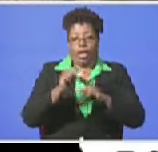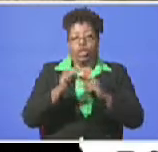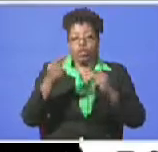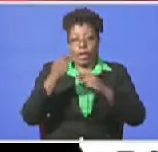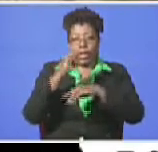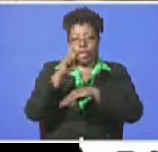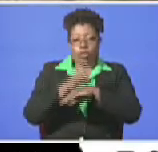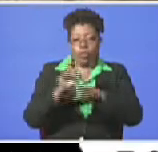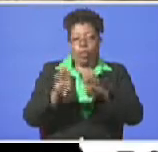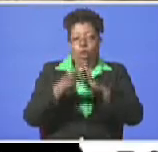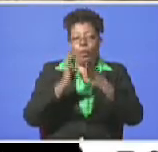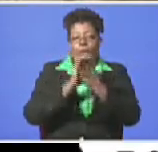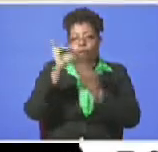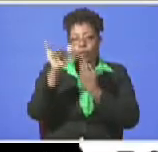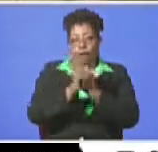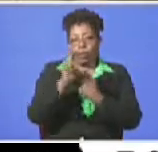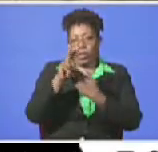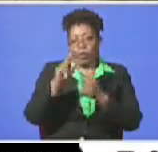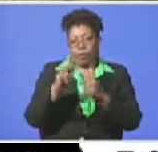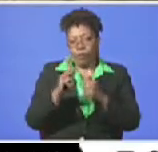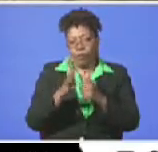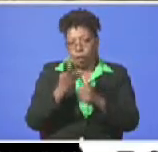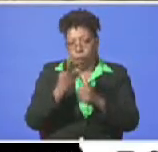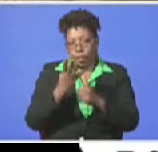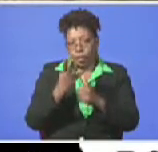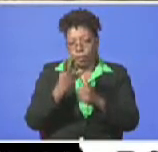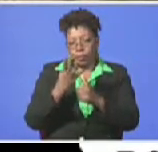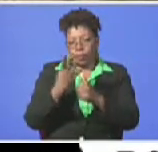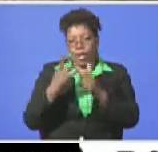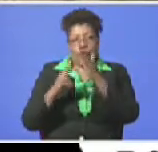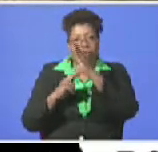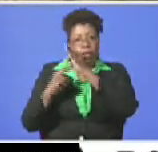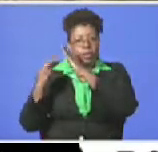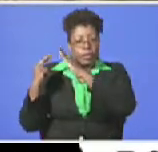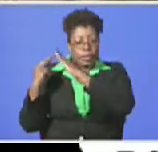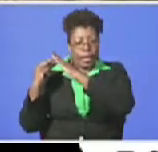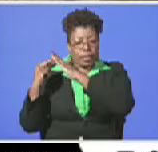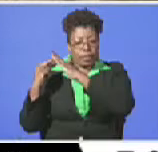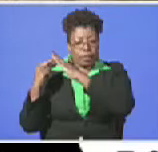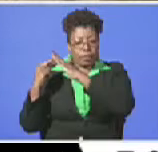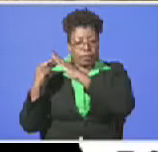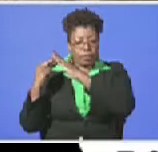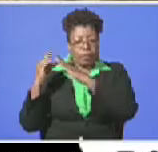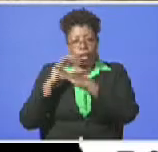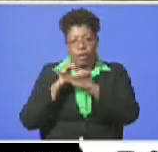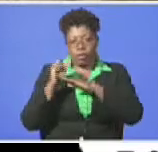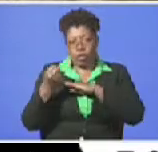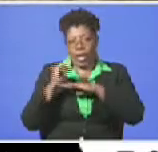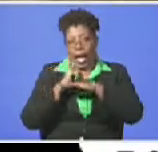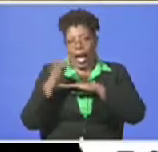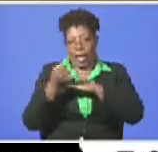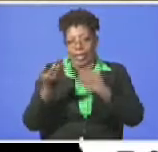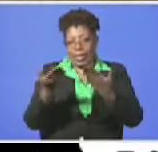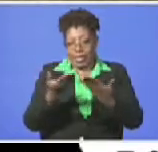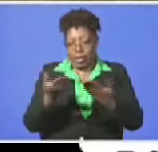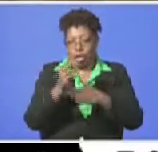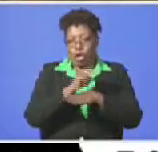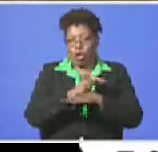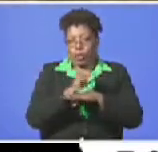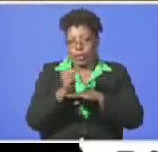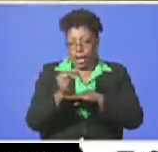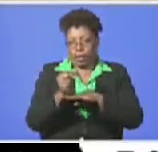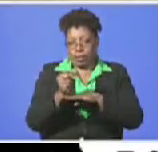will reopen on February 24th, and Sandals Royal Bahamian Spa and Resort and Offshore Island here in